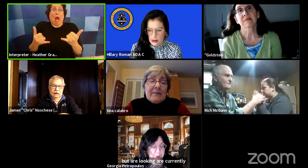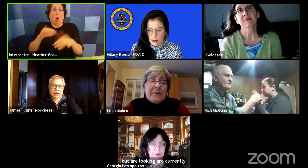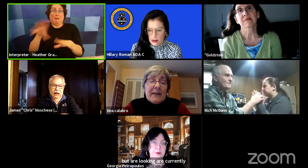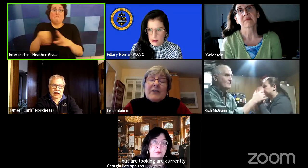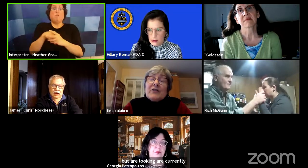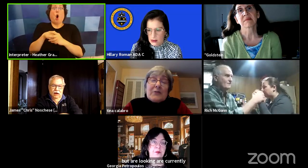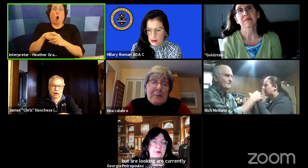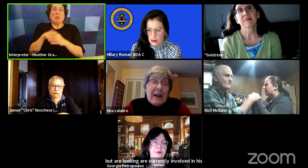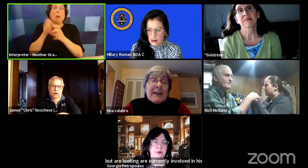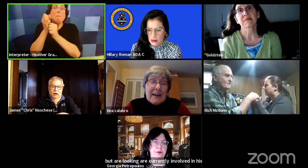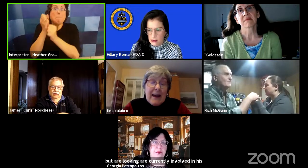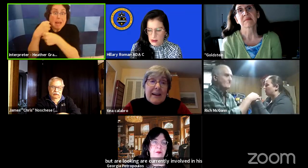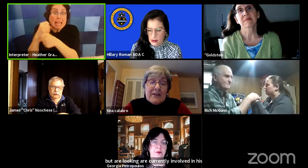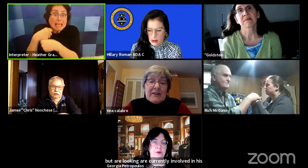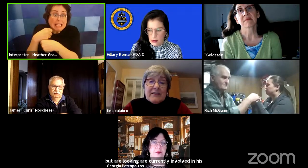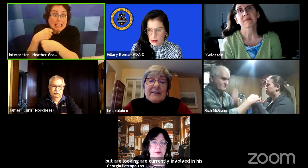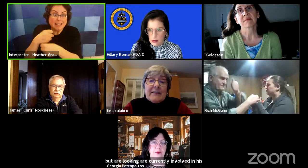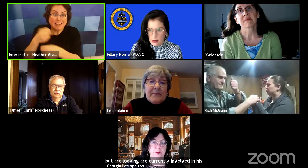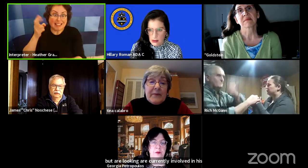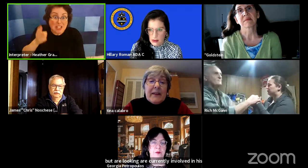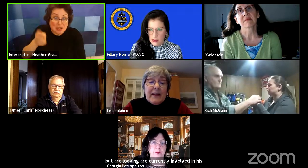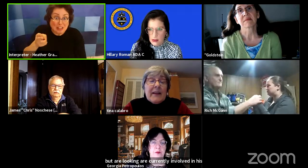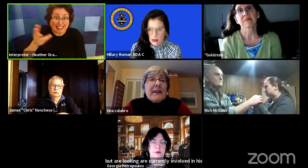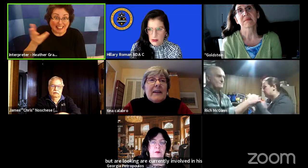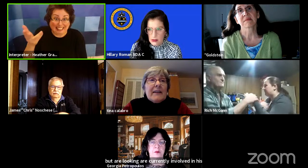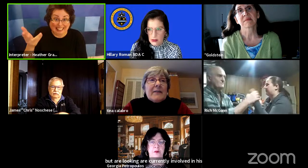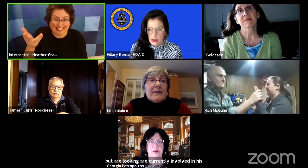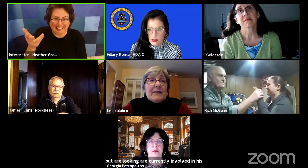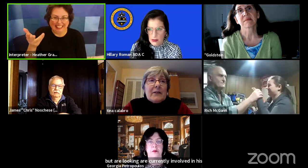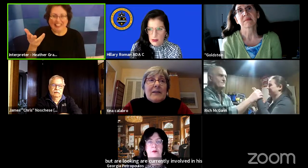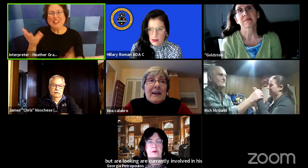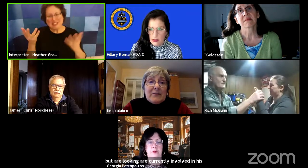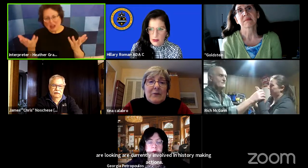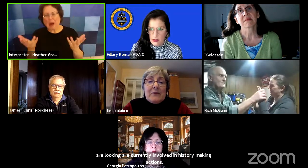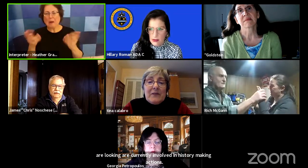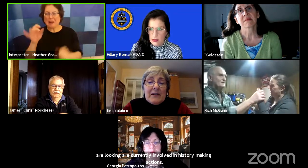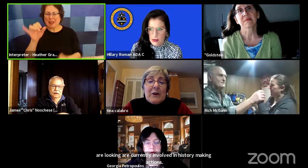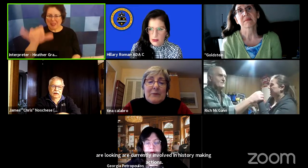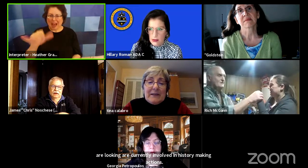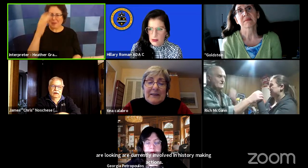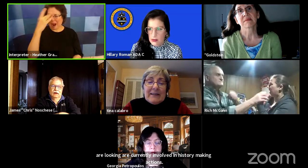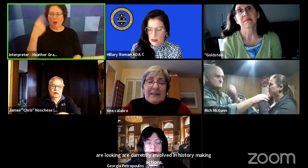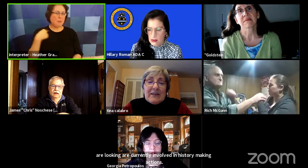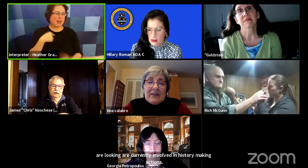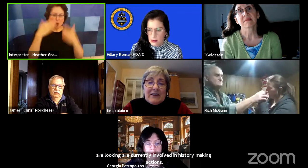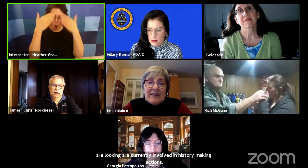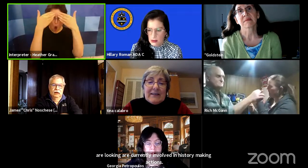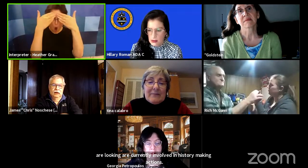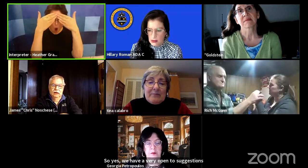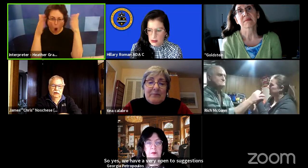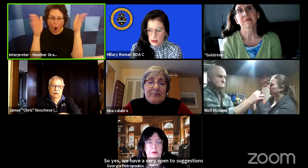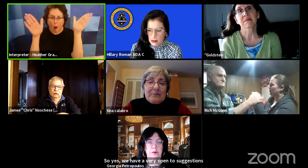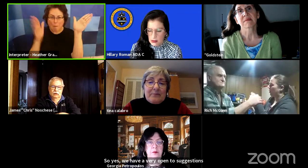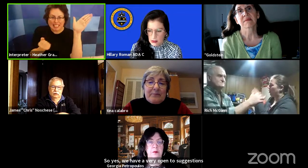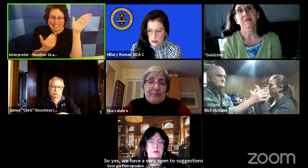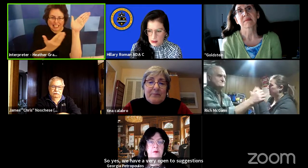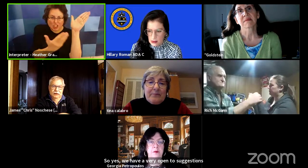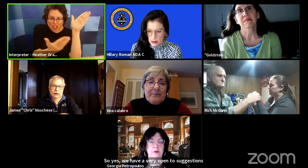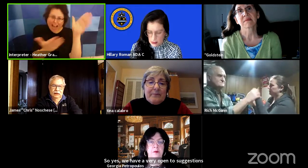in history making actions. So yes, we'd be very open to suggestions.